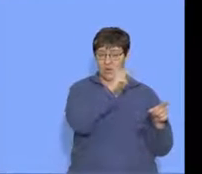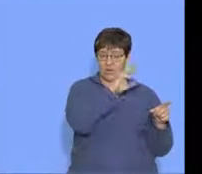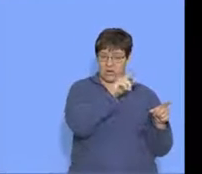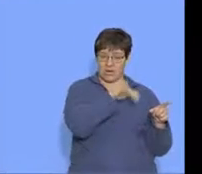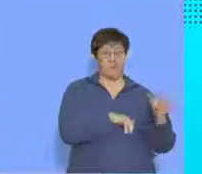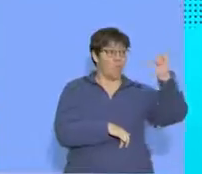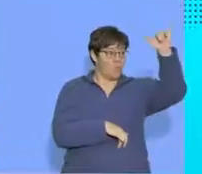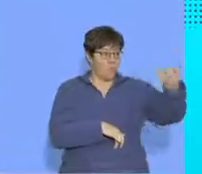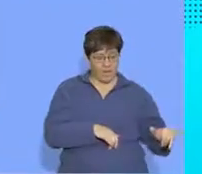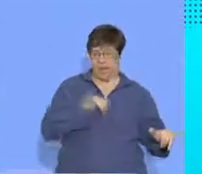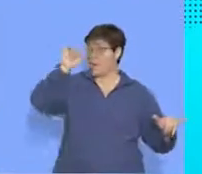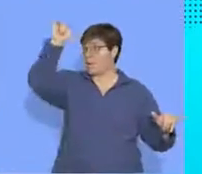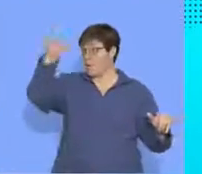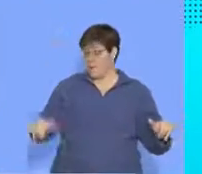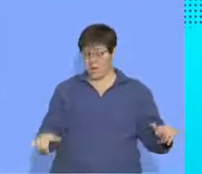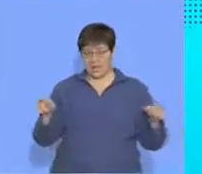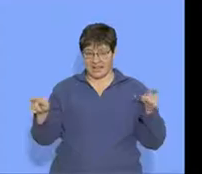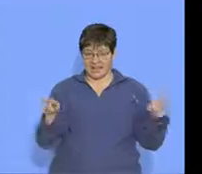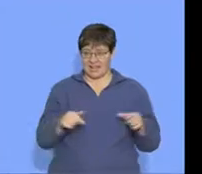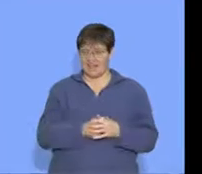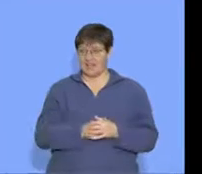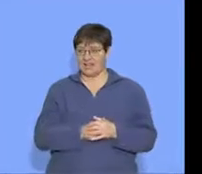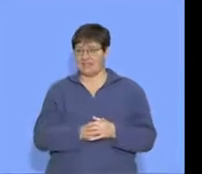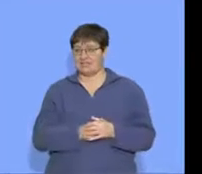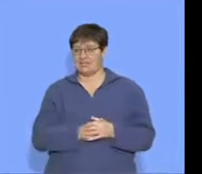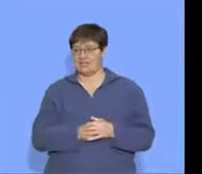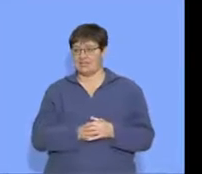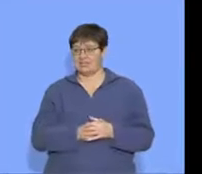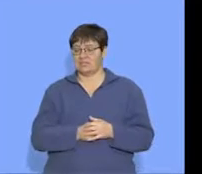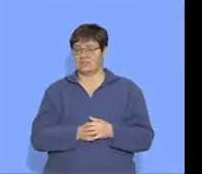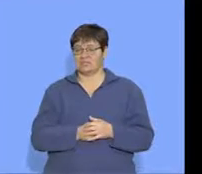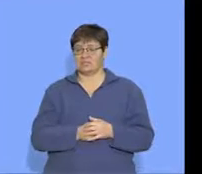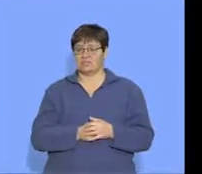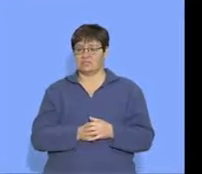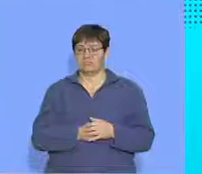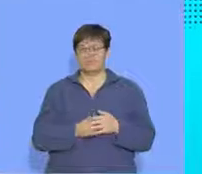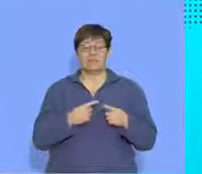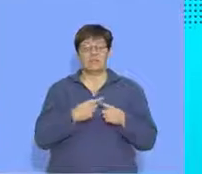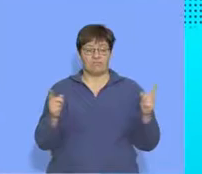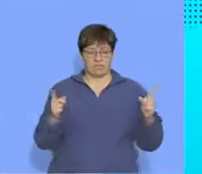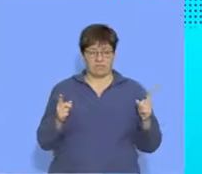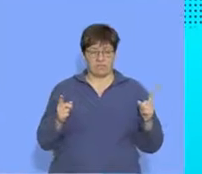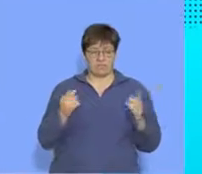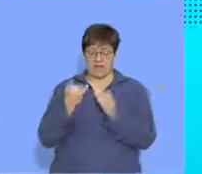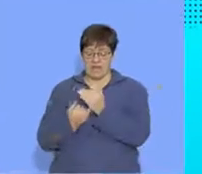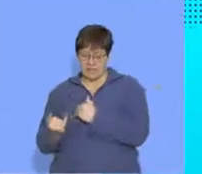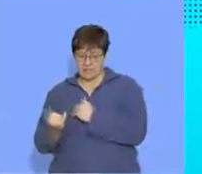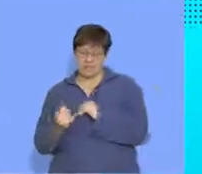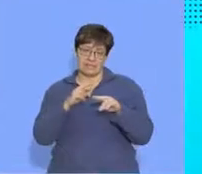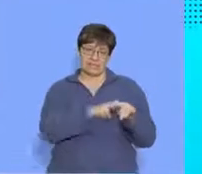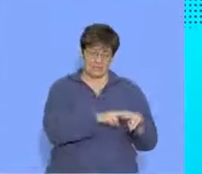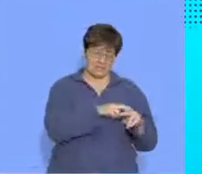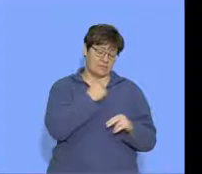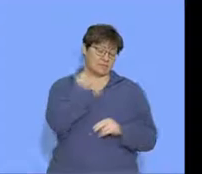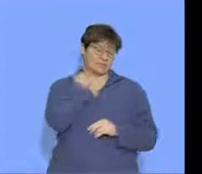y-axis. And this is a little trick that I often help my learners to remember, the difference between the independent and dependent variable. So